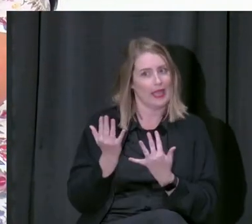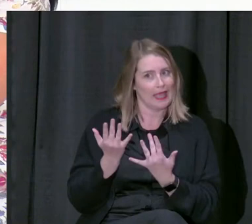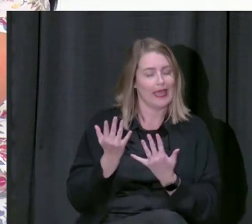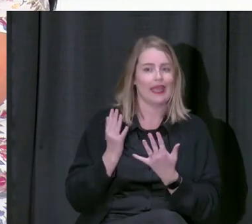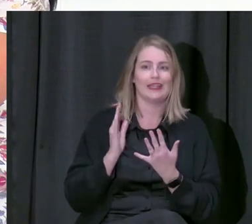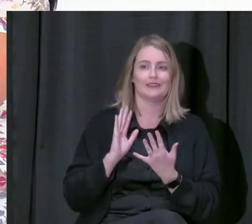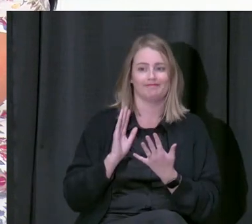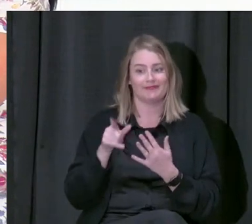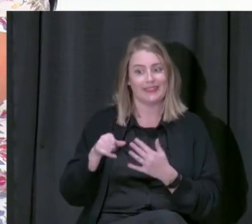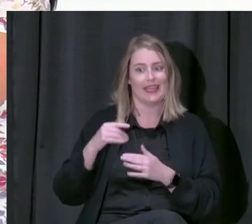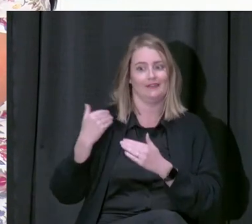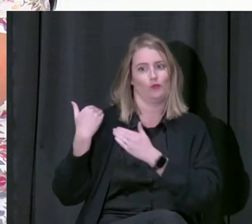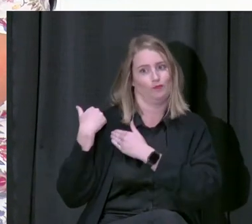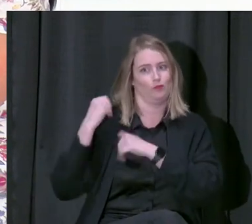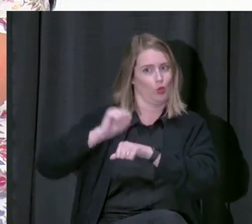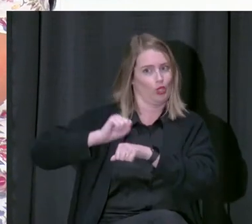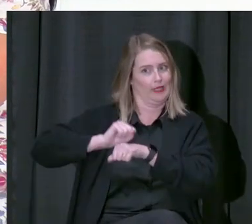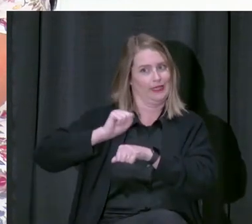but